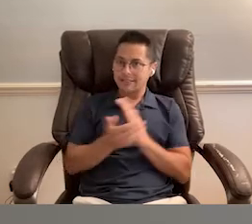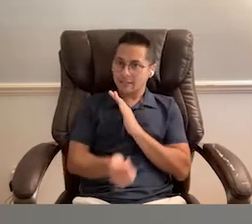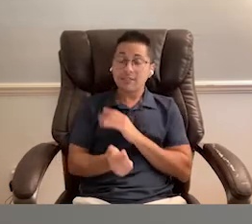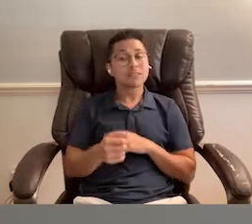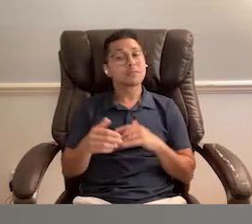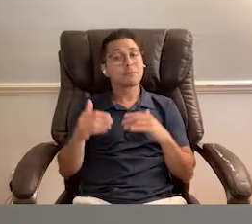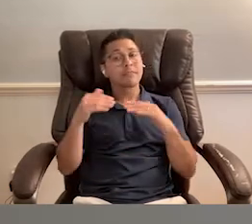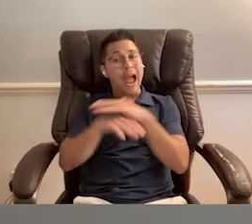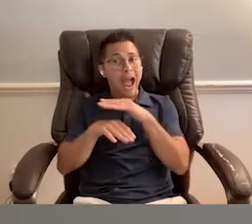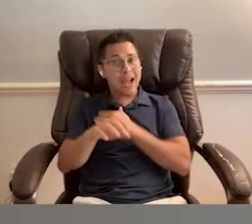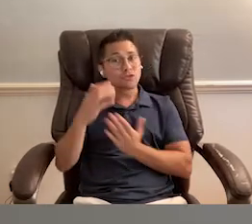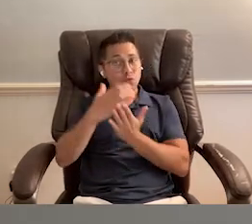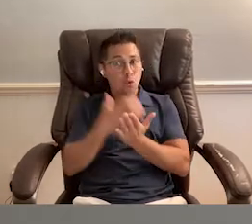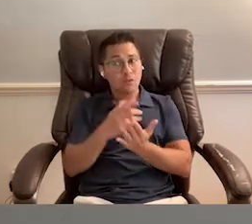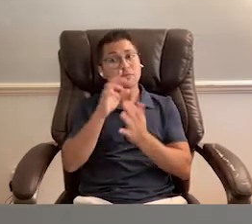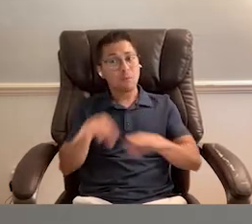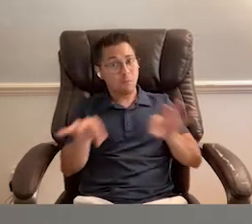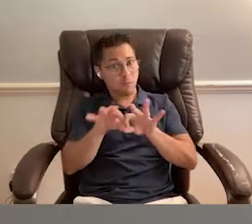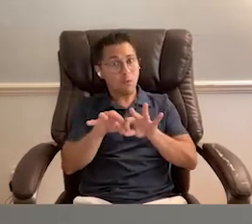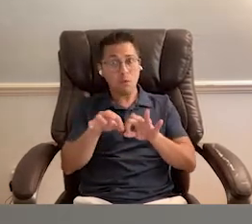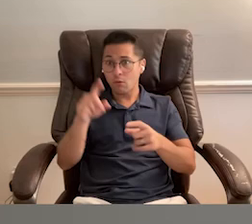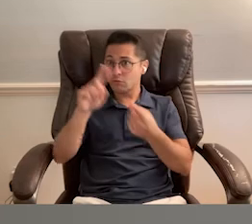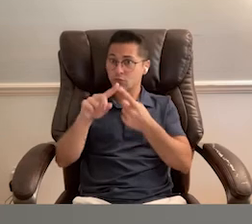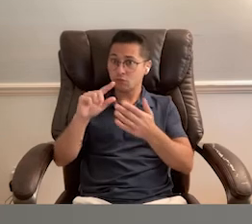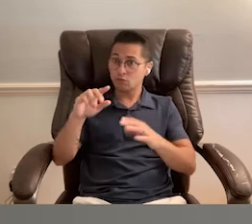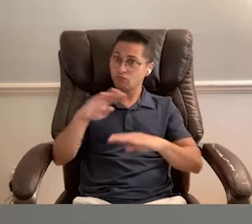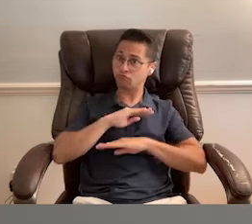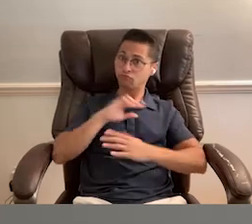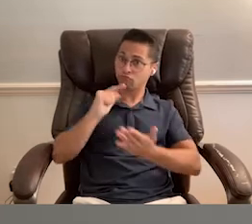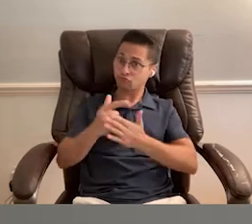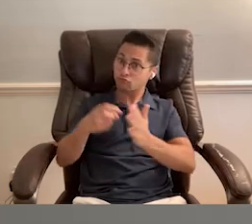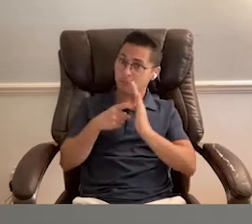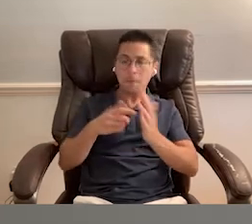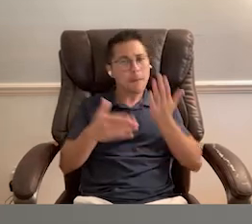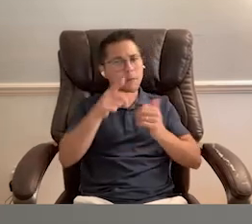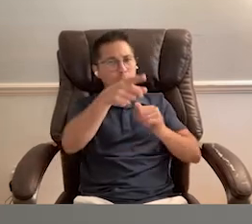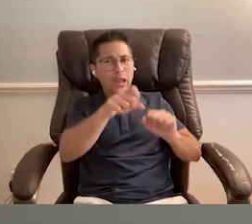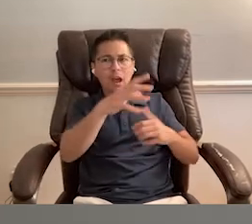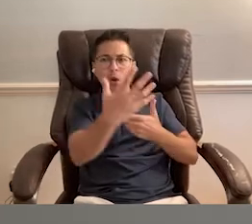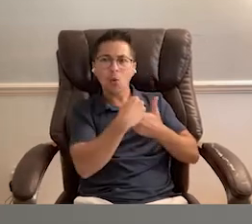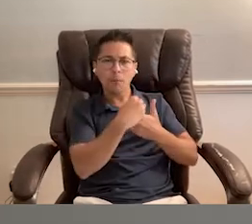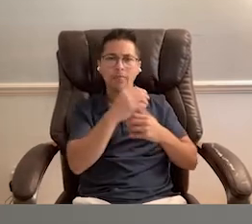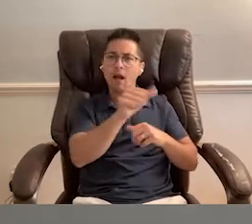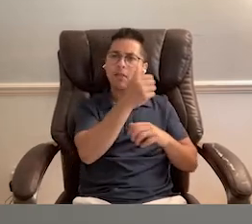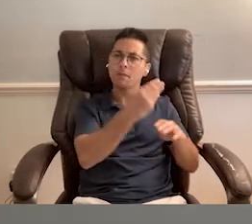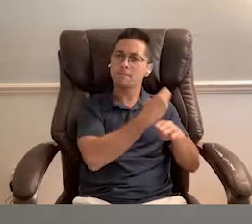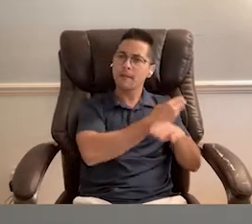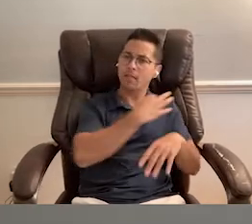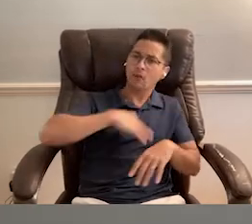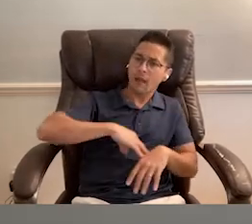Access courses are important to meet graduation requirements, but maybe you can incorporate that other math